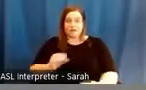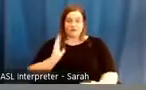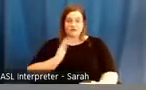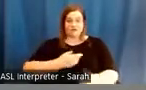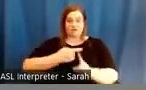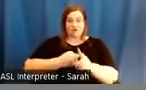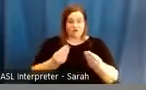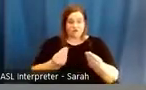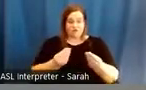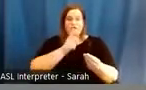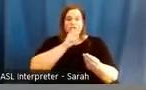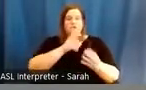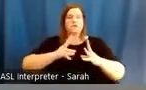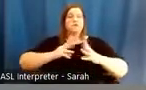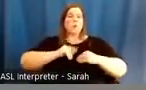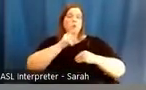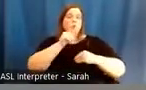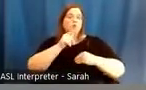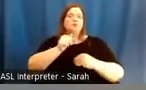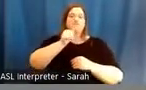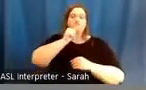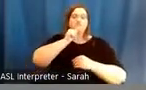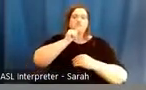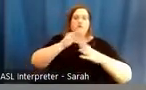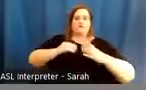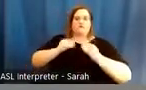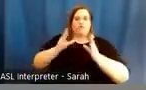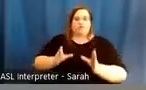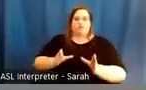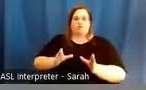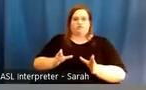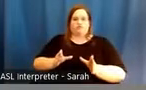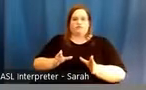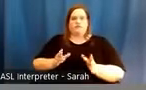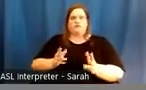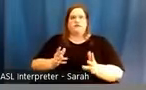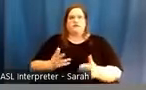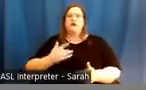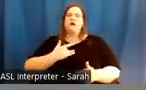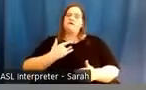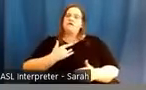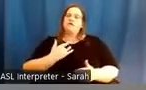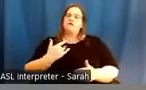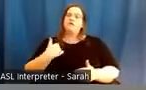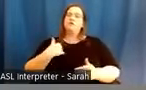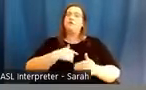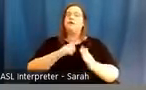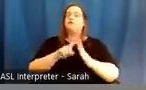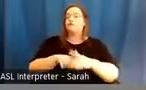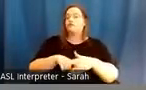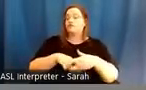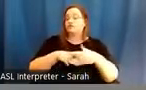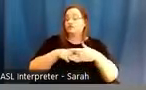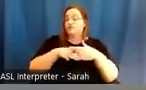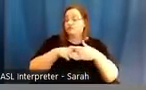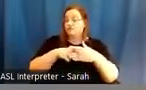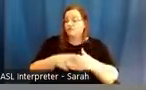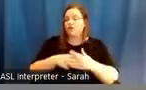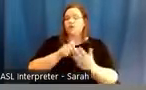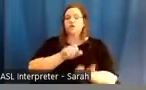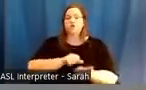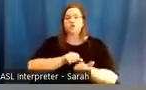is owned by private landlords. I feel we've started to address the